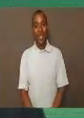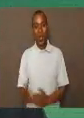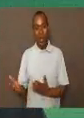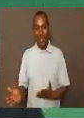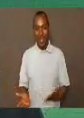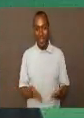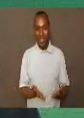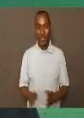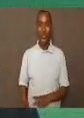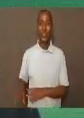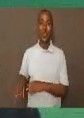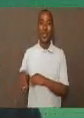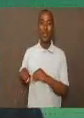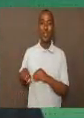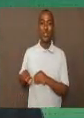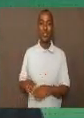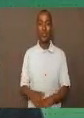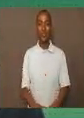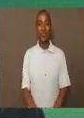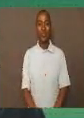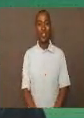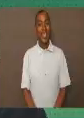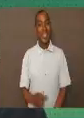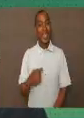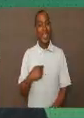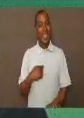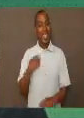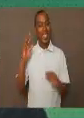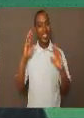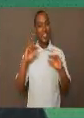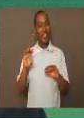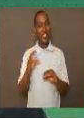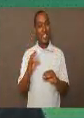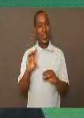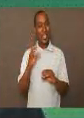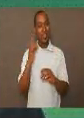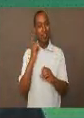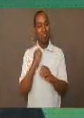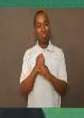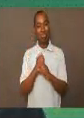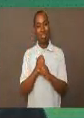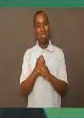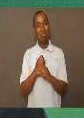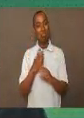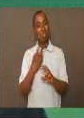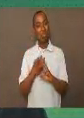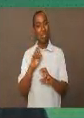Welcome back, students. I hope that activity was not too